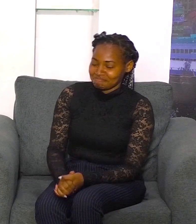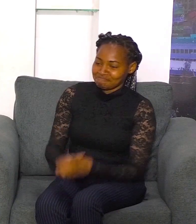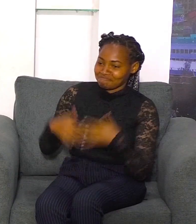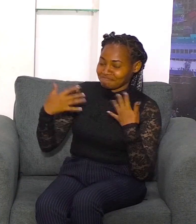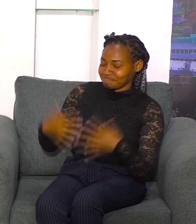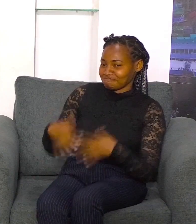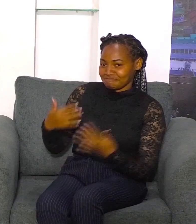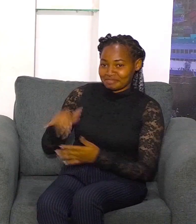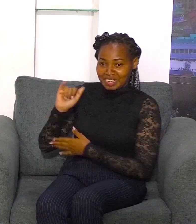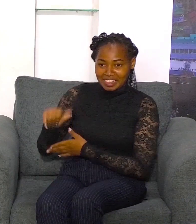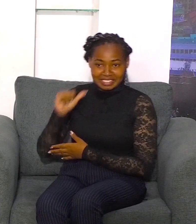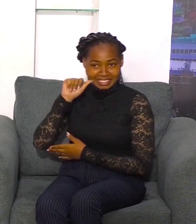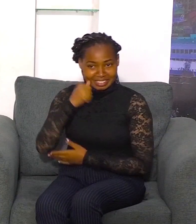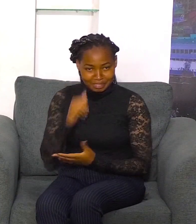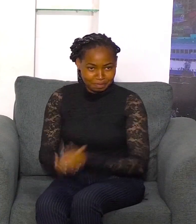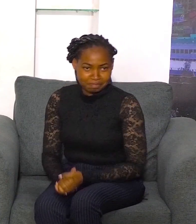Nice, interesting.